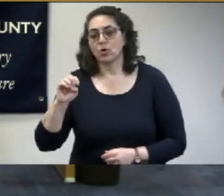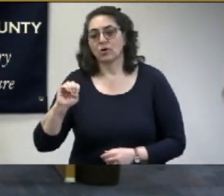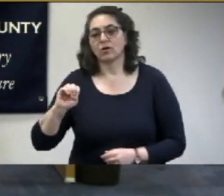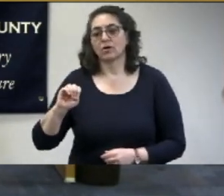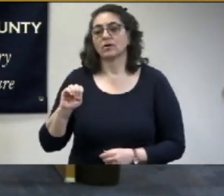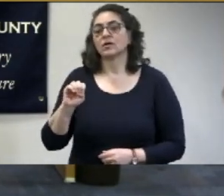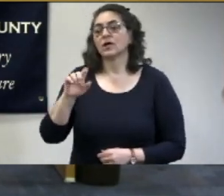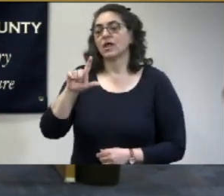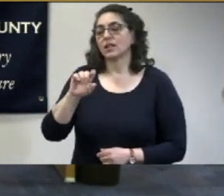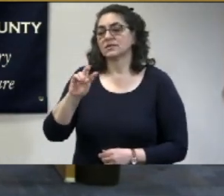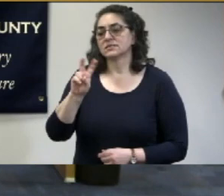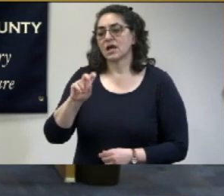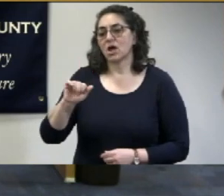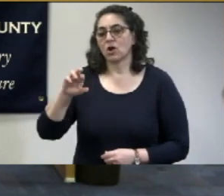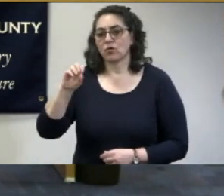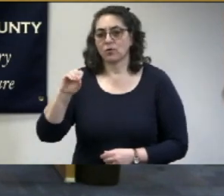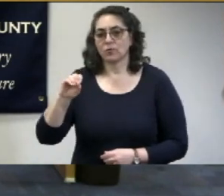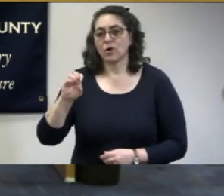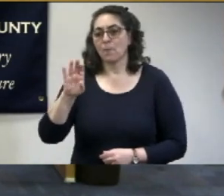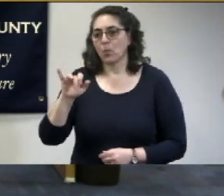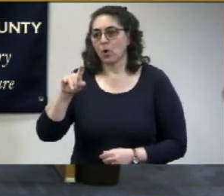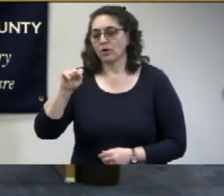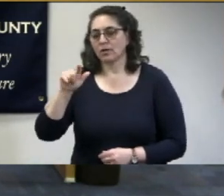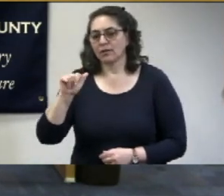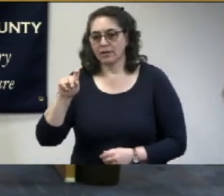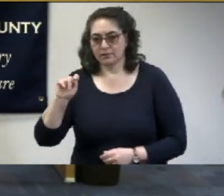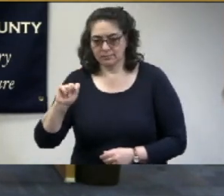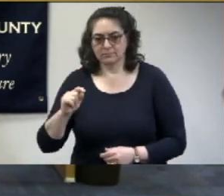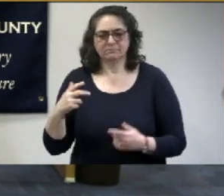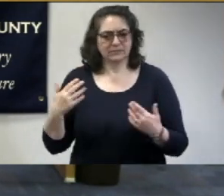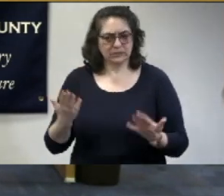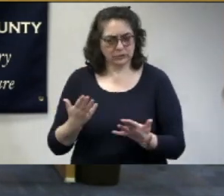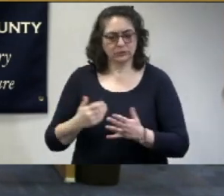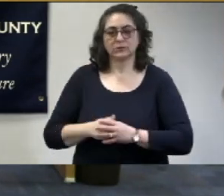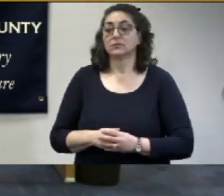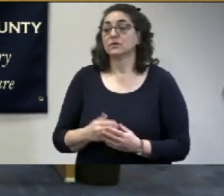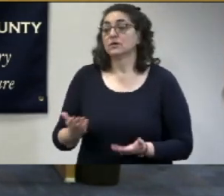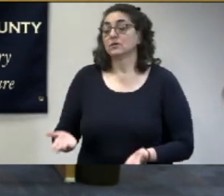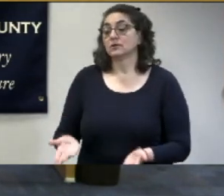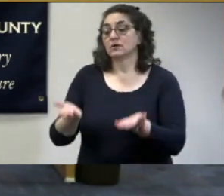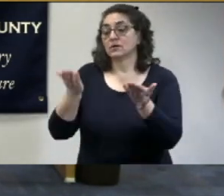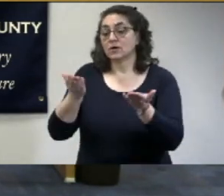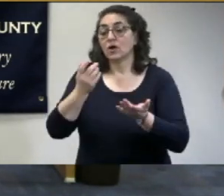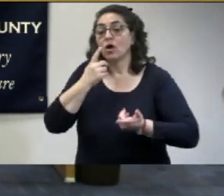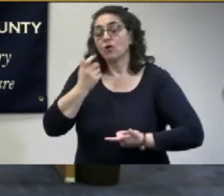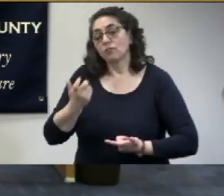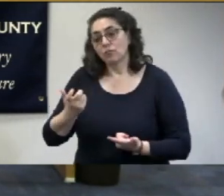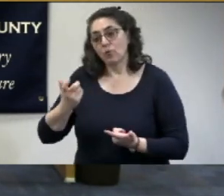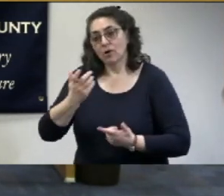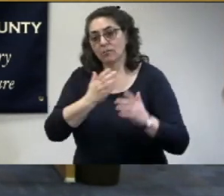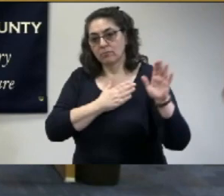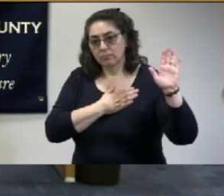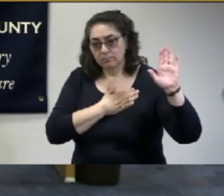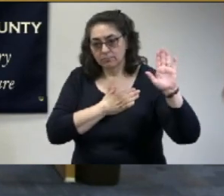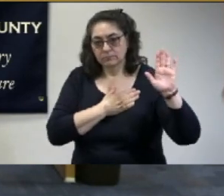Director Lazara, here. Director Bartlett, here. Please rise for the Pledge of Allegiance.